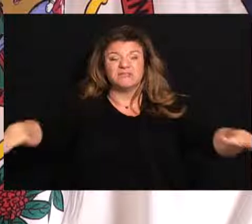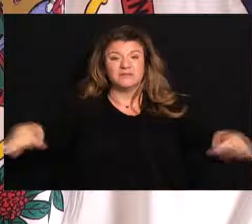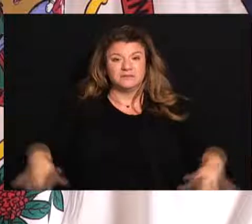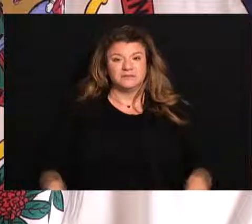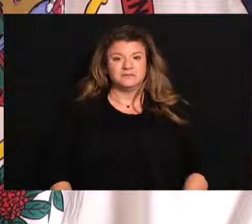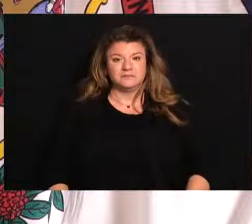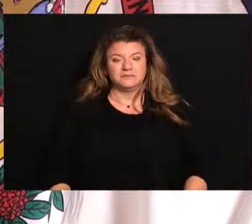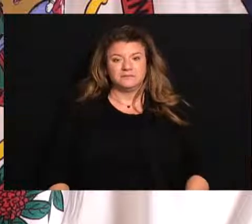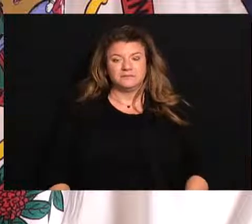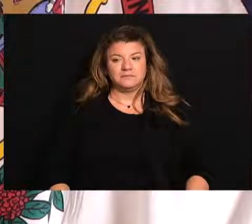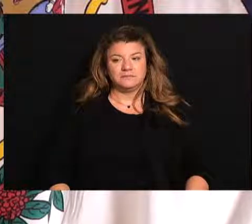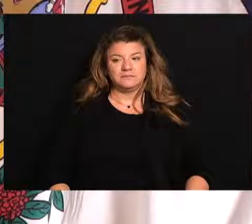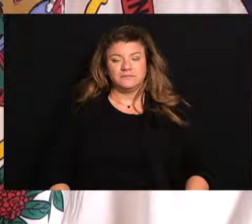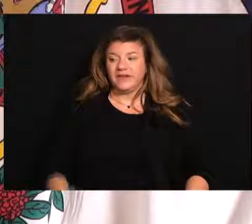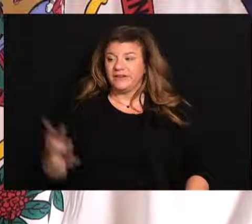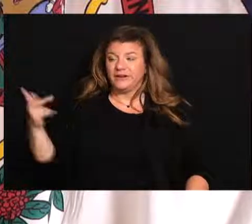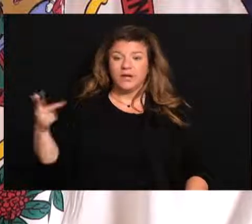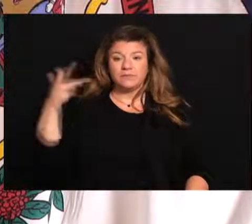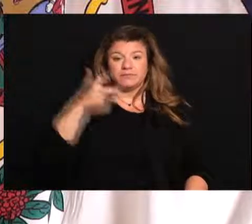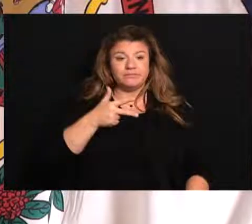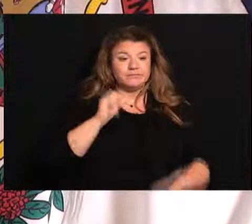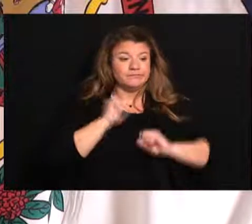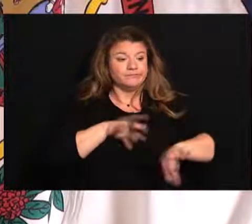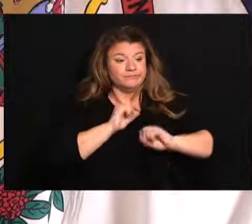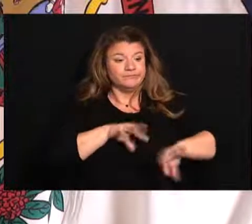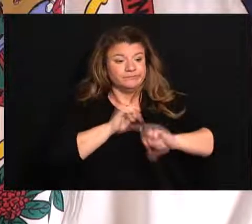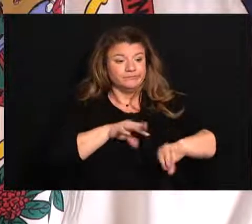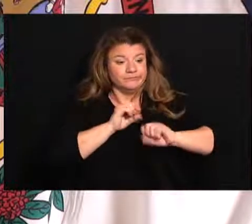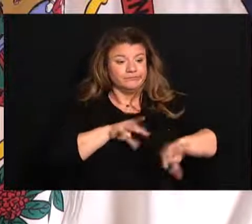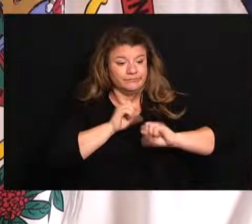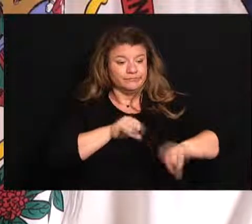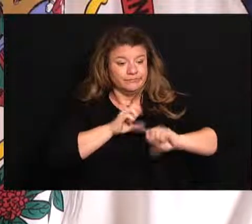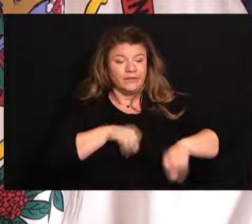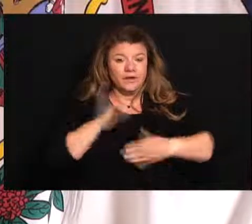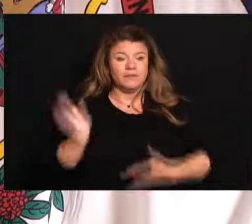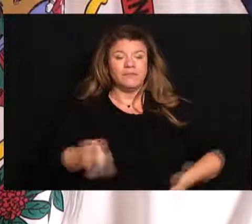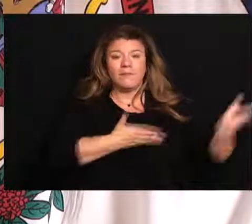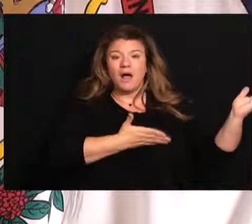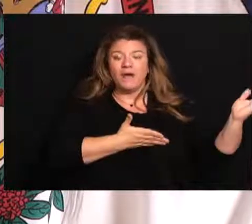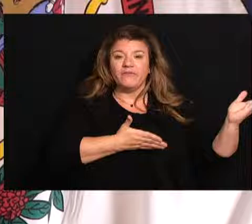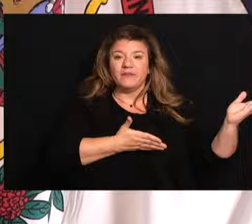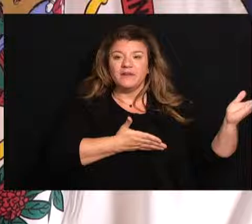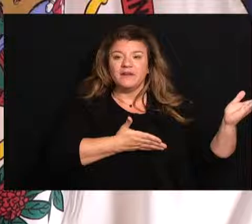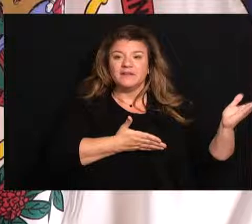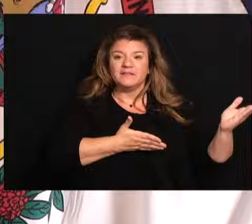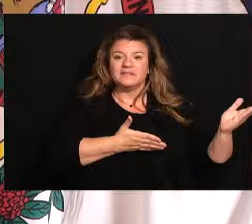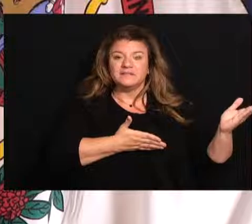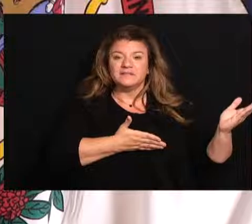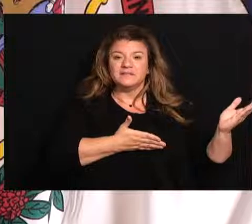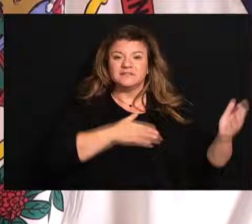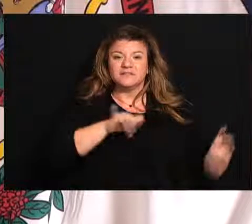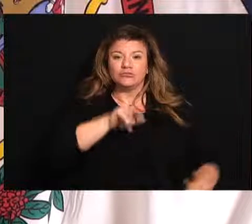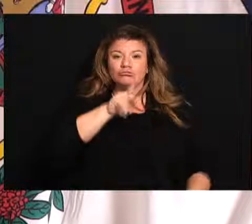an inloader, loads them up, dumps them in a dump truck, and they take them off to the landfill. All their